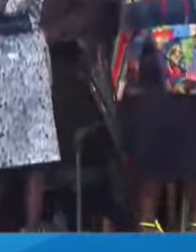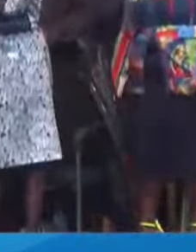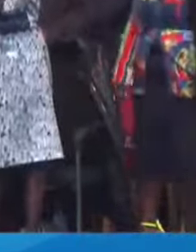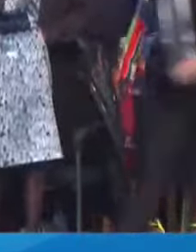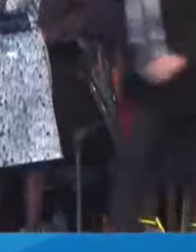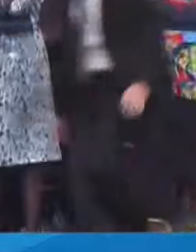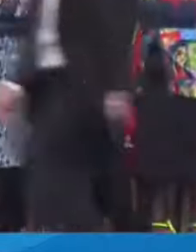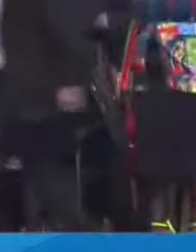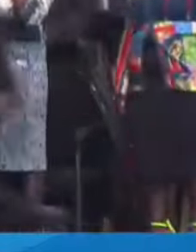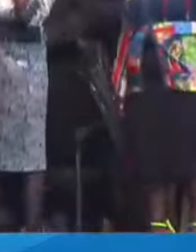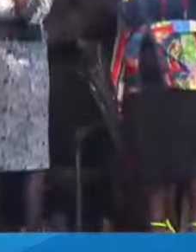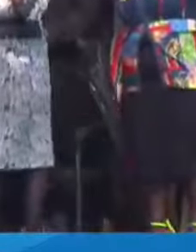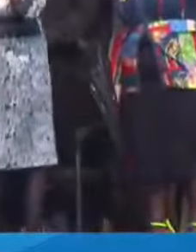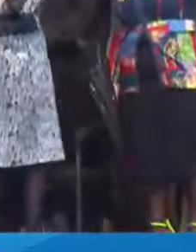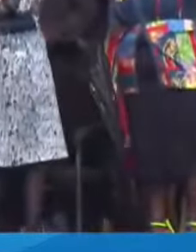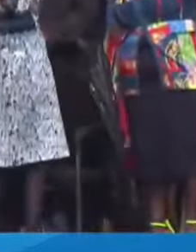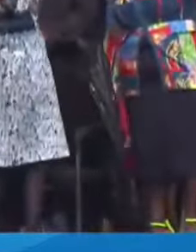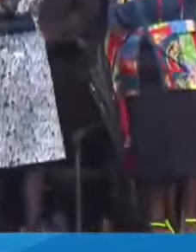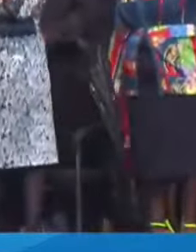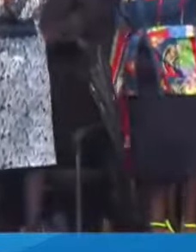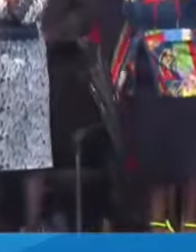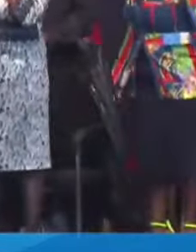Jesus yeah